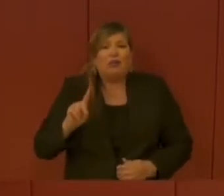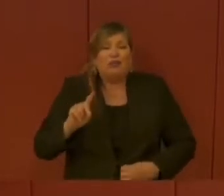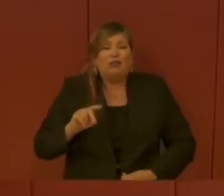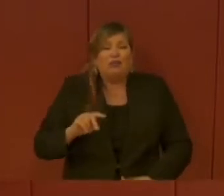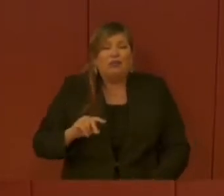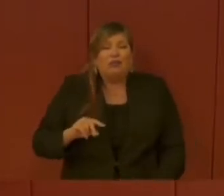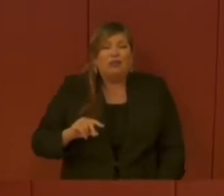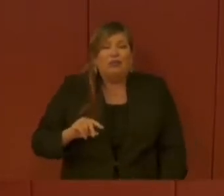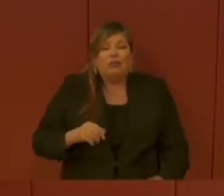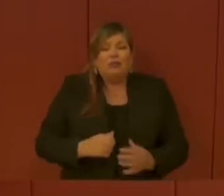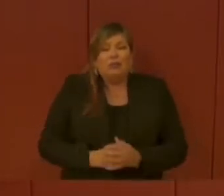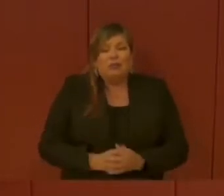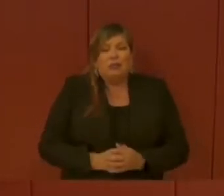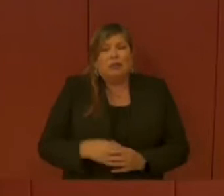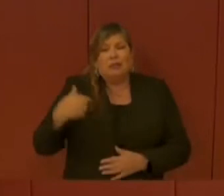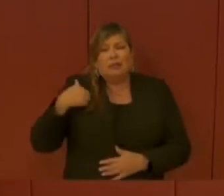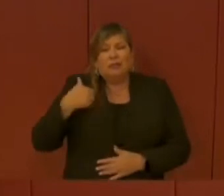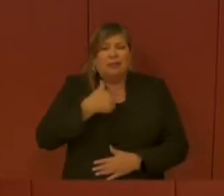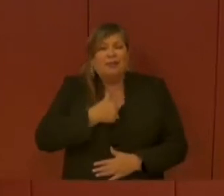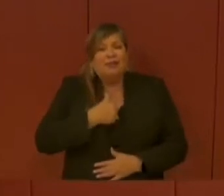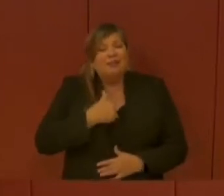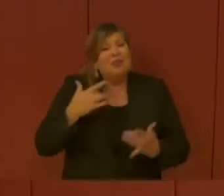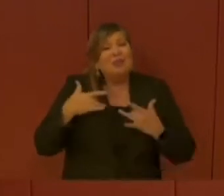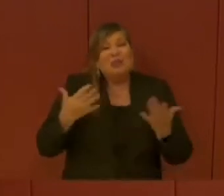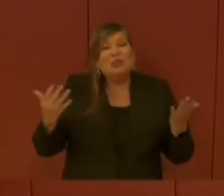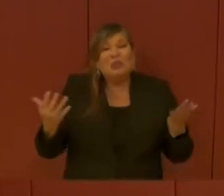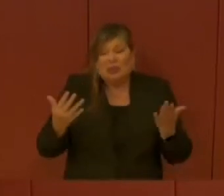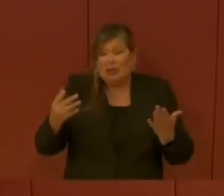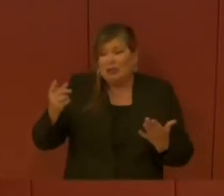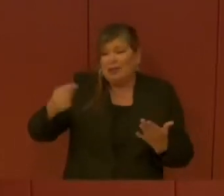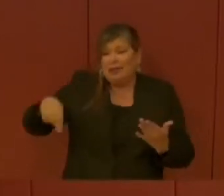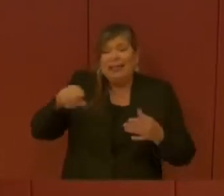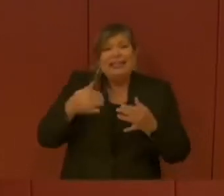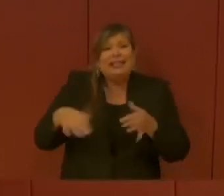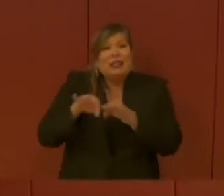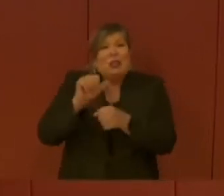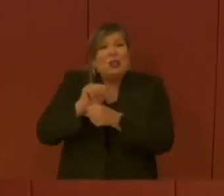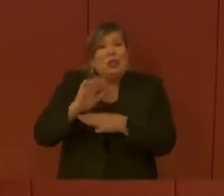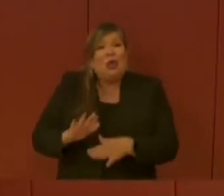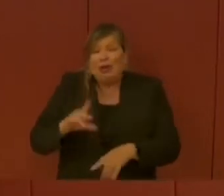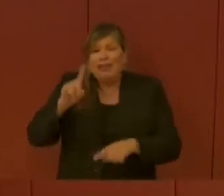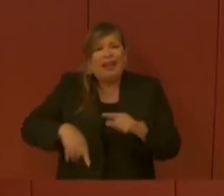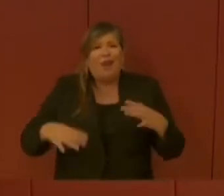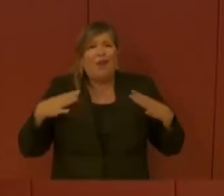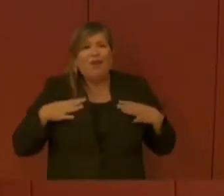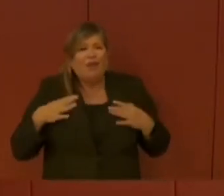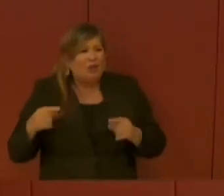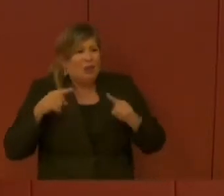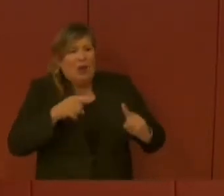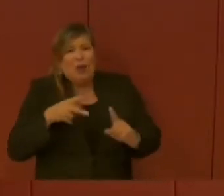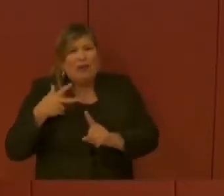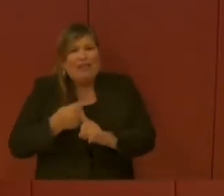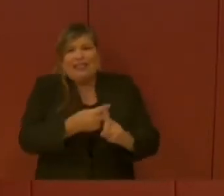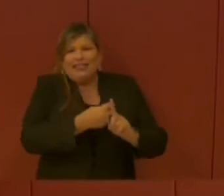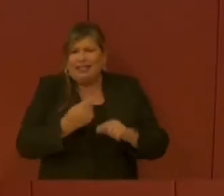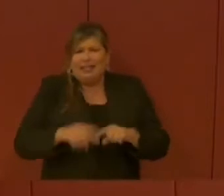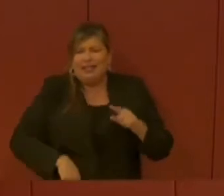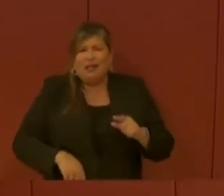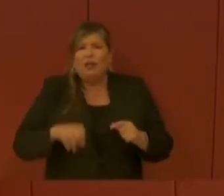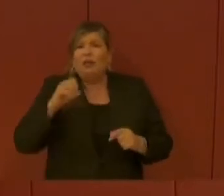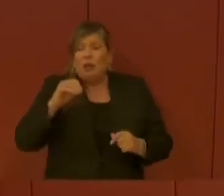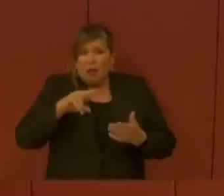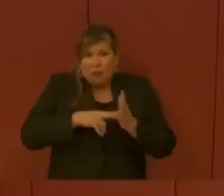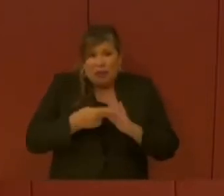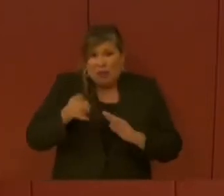about essential workers who don't have the time to take off and go to vaccination sites. Are there any plans for mobile clinics at